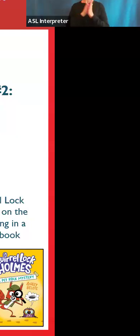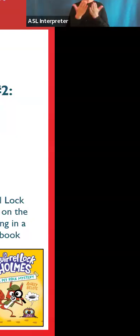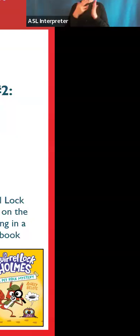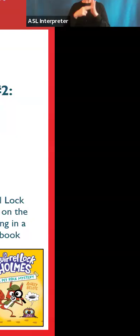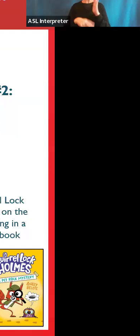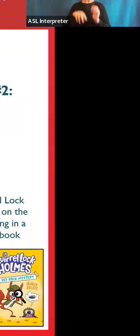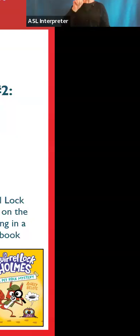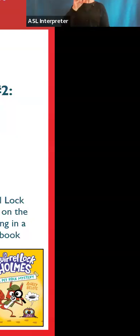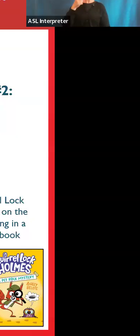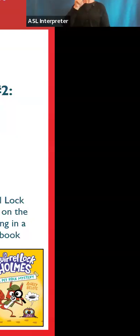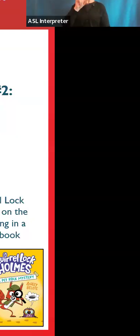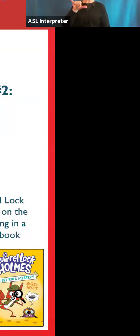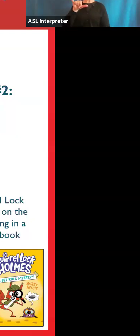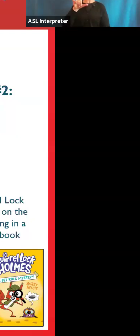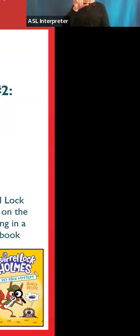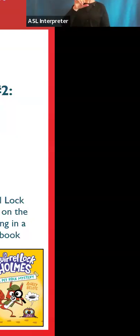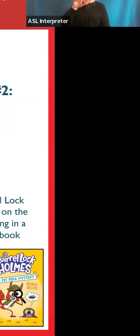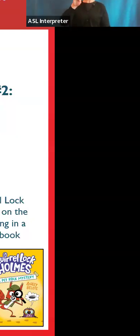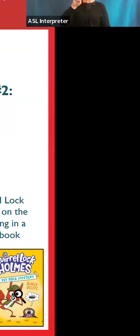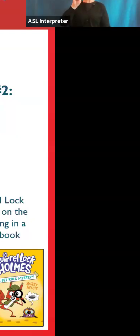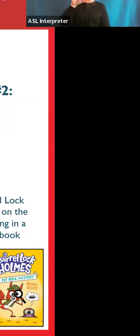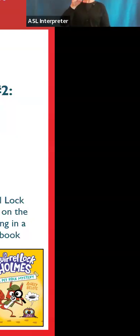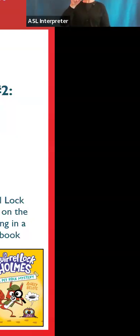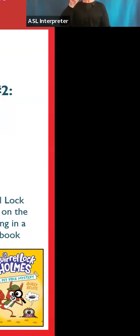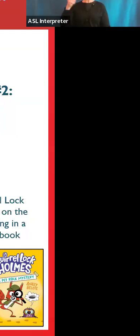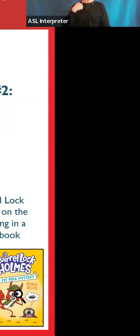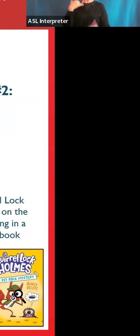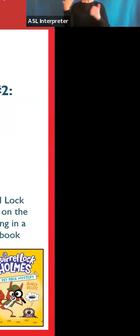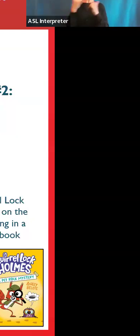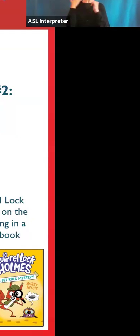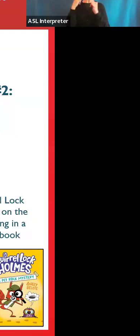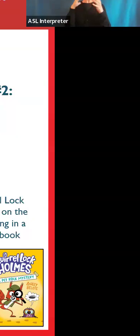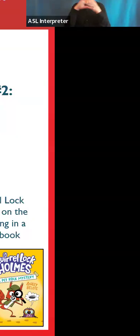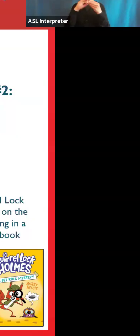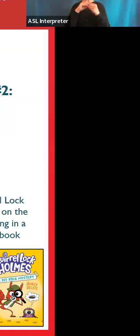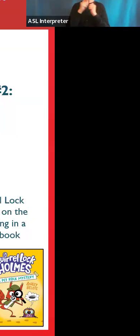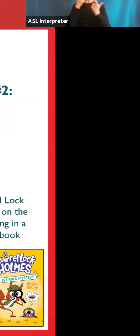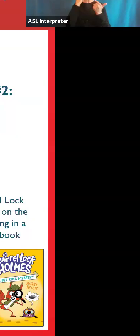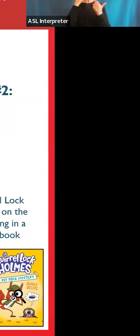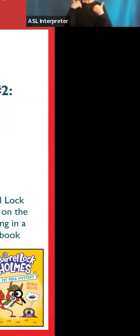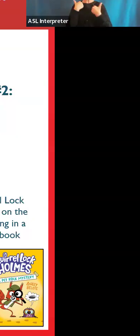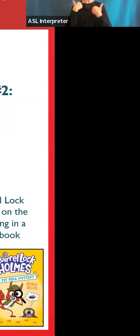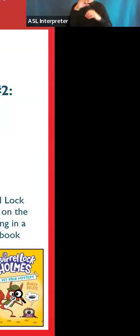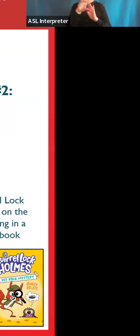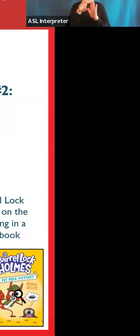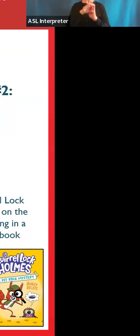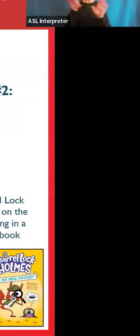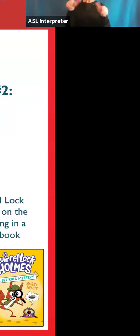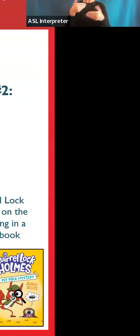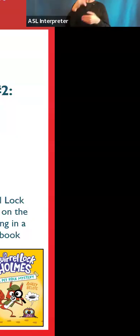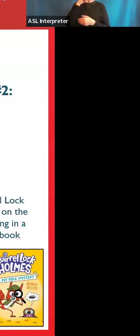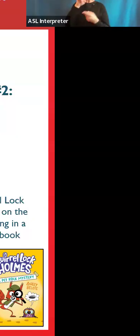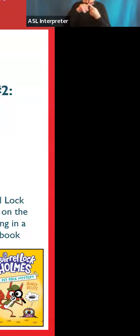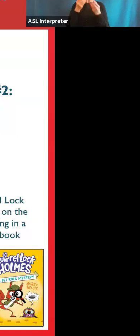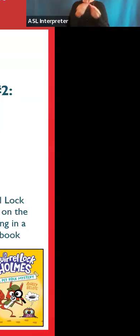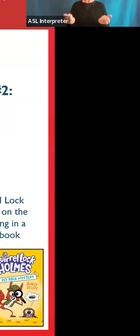Ashley Belote she blends a playful mystery with humorous animal characters, inviting kids to solve